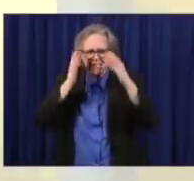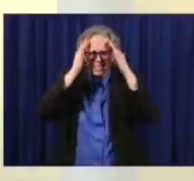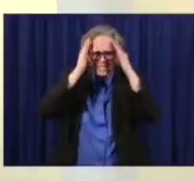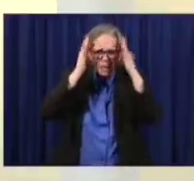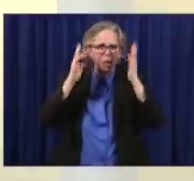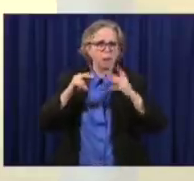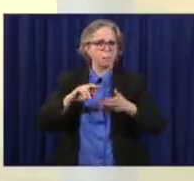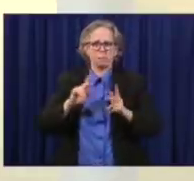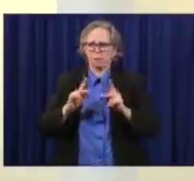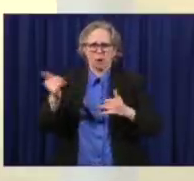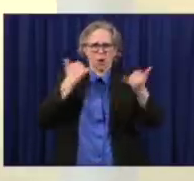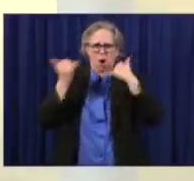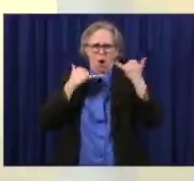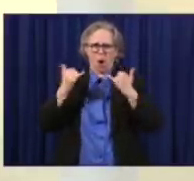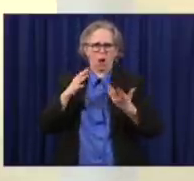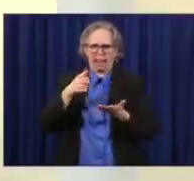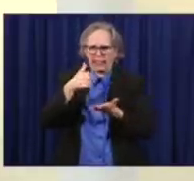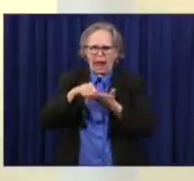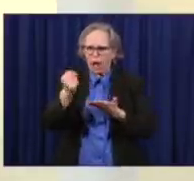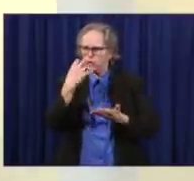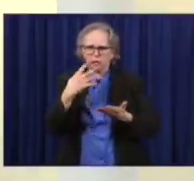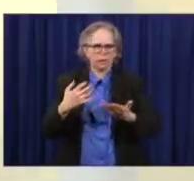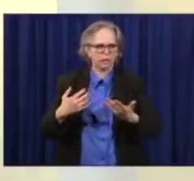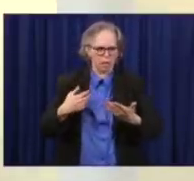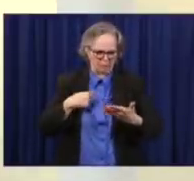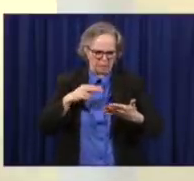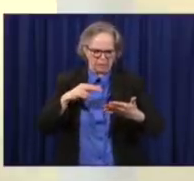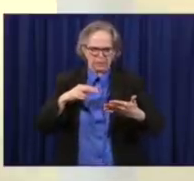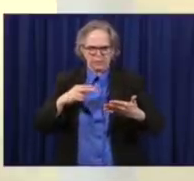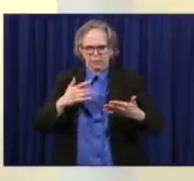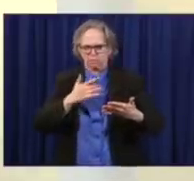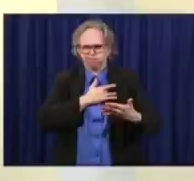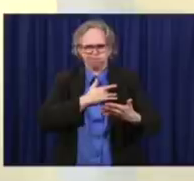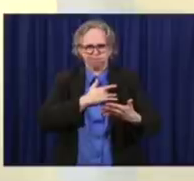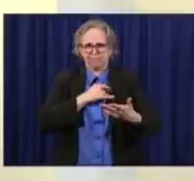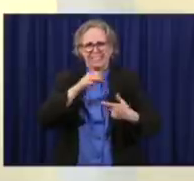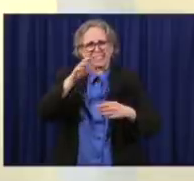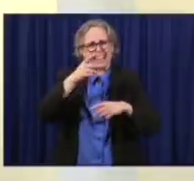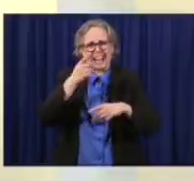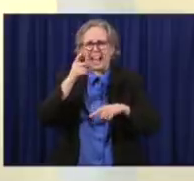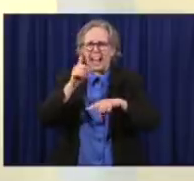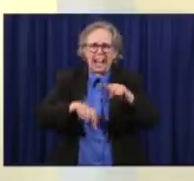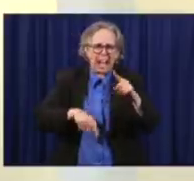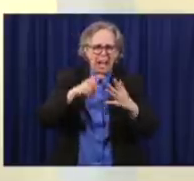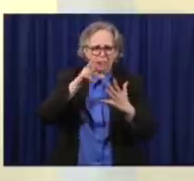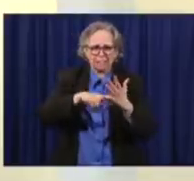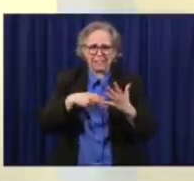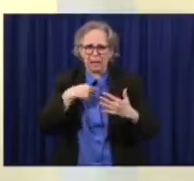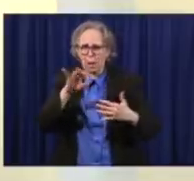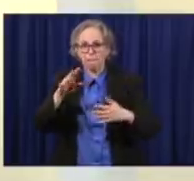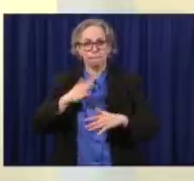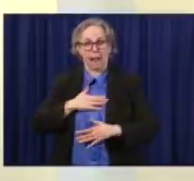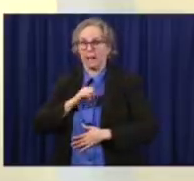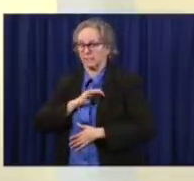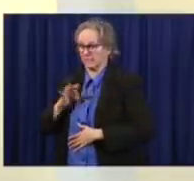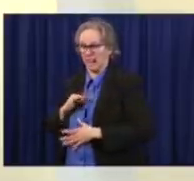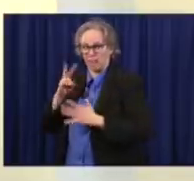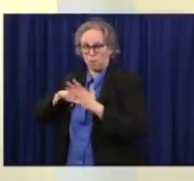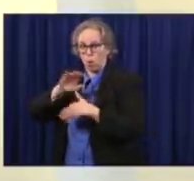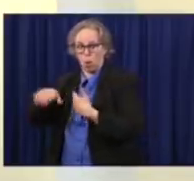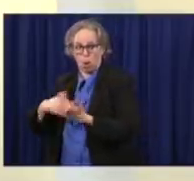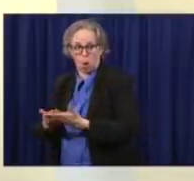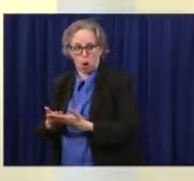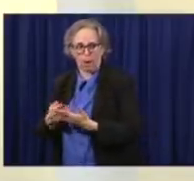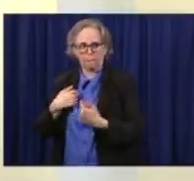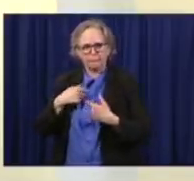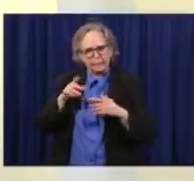received a lot of letters throughout this. I can't read every single one. My staff reads them all, but I read some, and I just